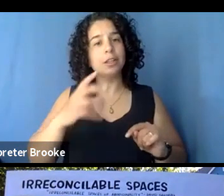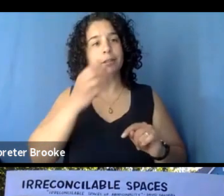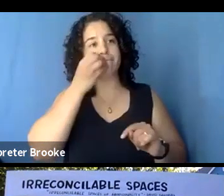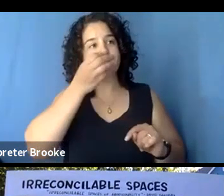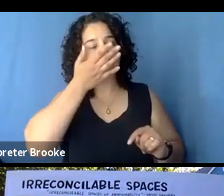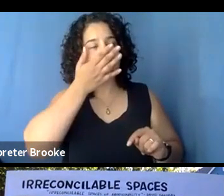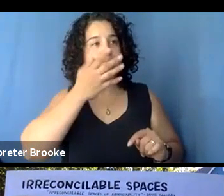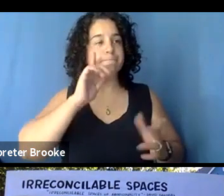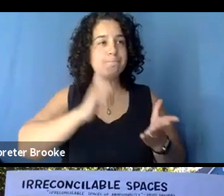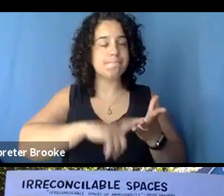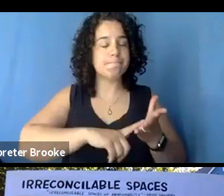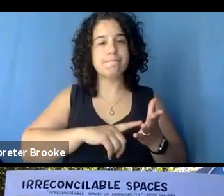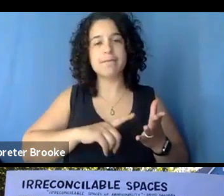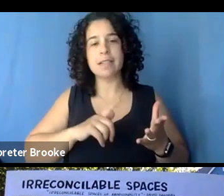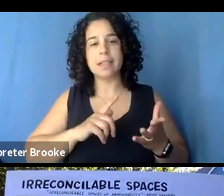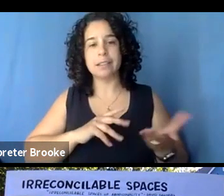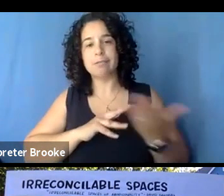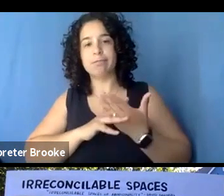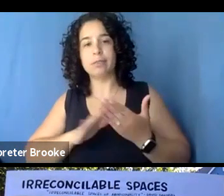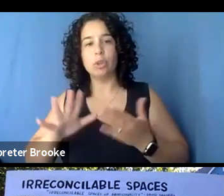disruption to your work?